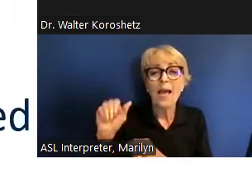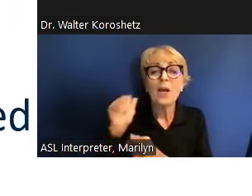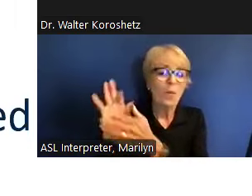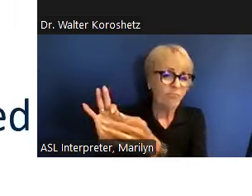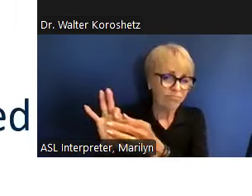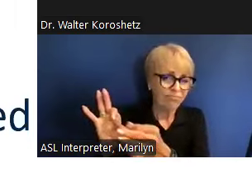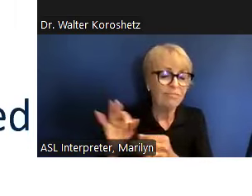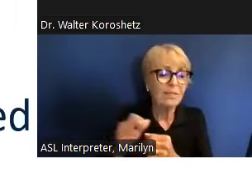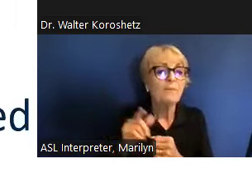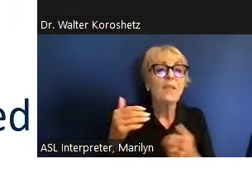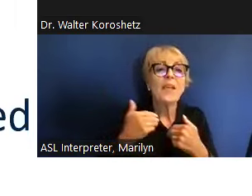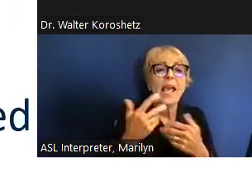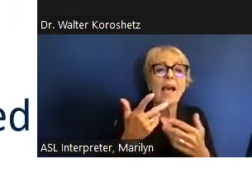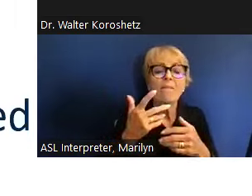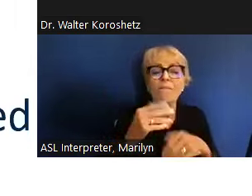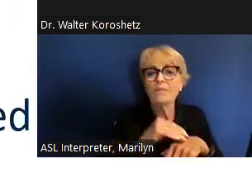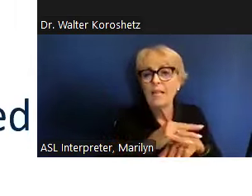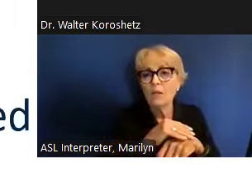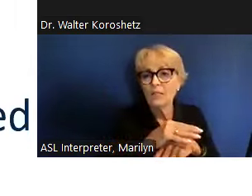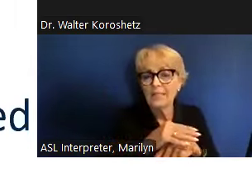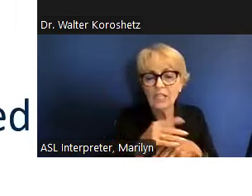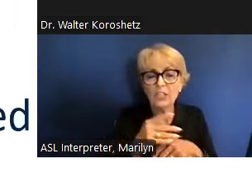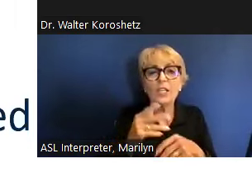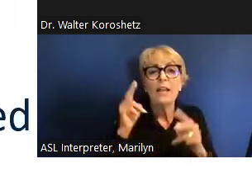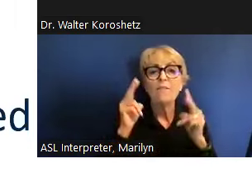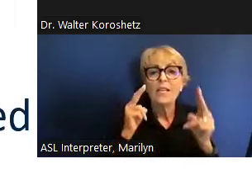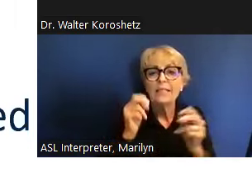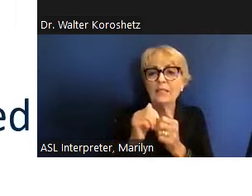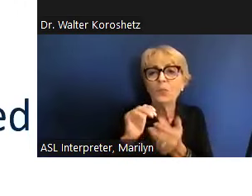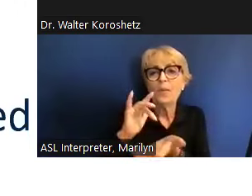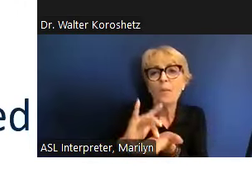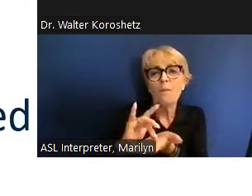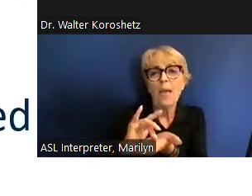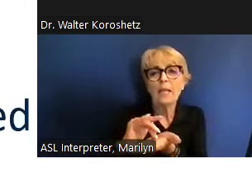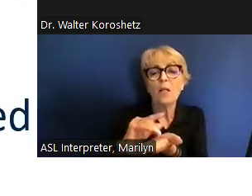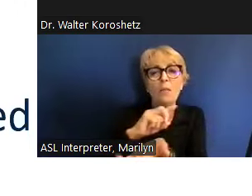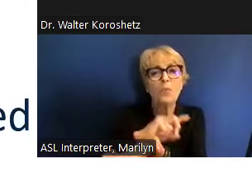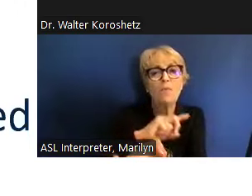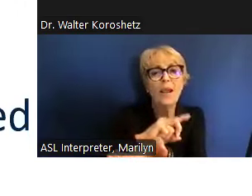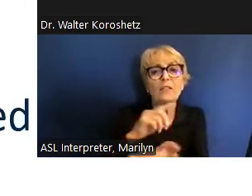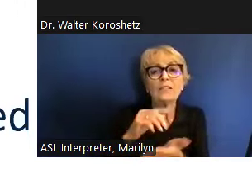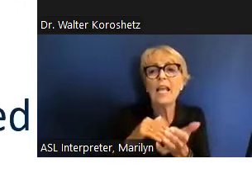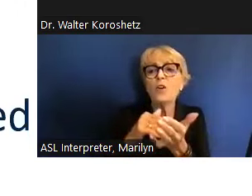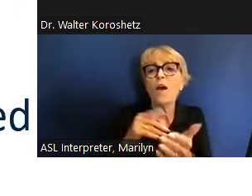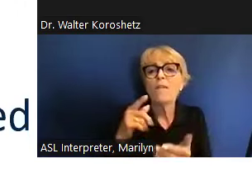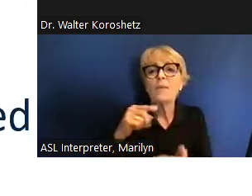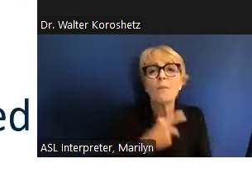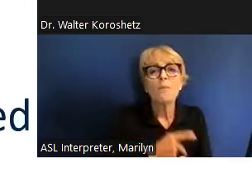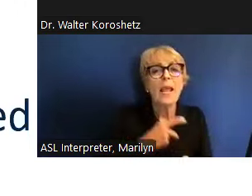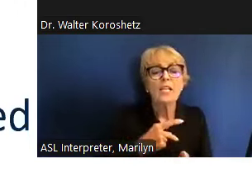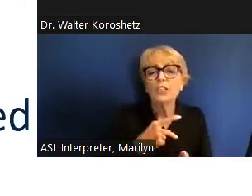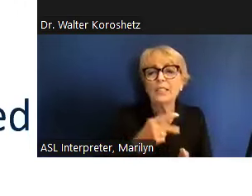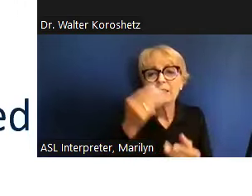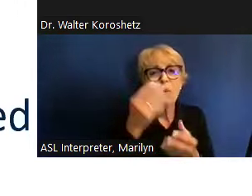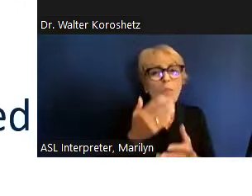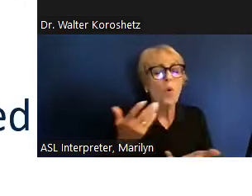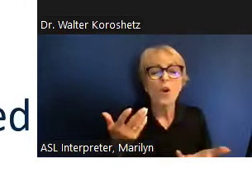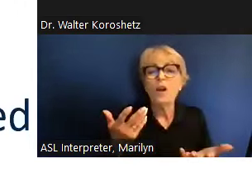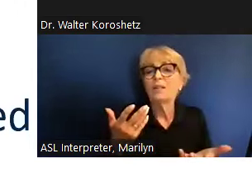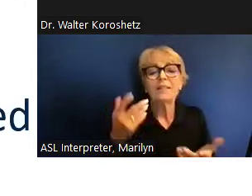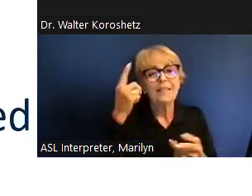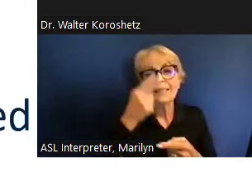their consultation visits then with our medical providers. Oftentimes our patients report a large disparity in